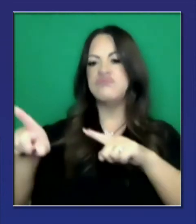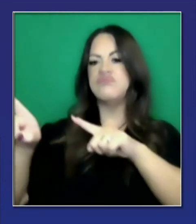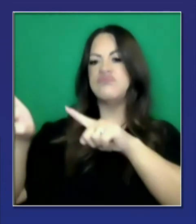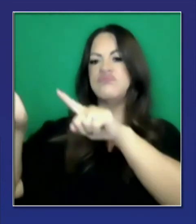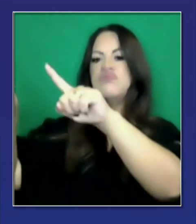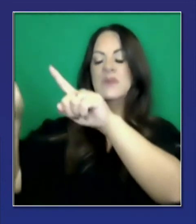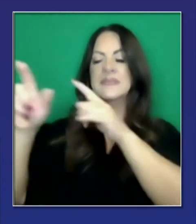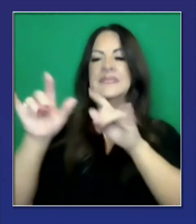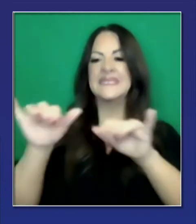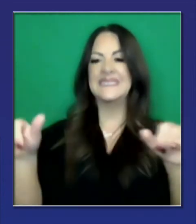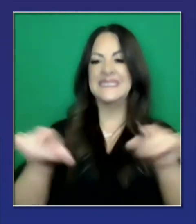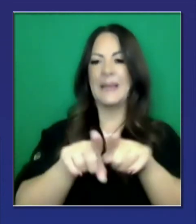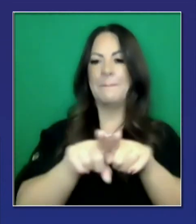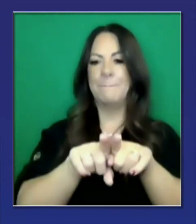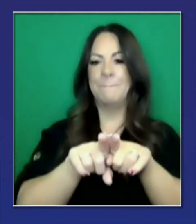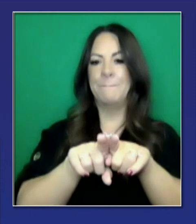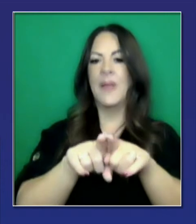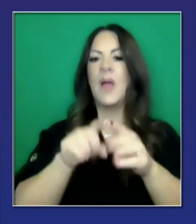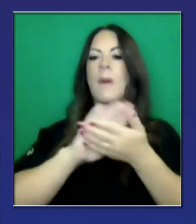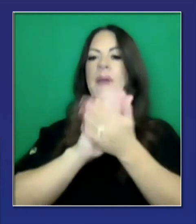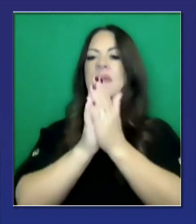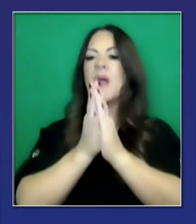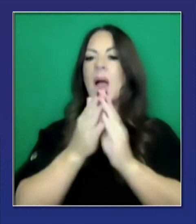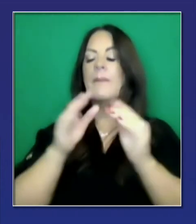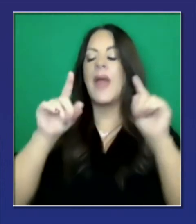again, that's plateauing modestly.